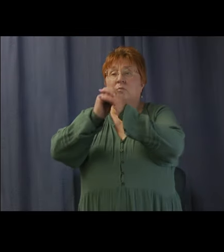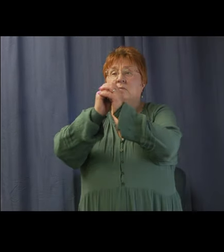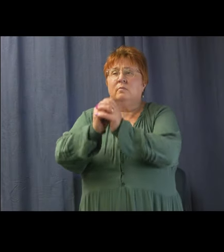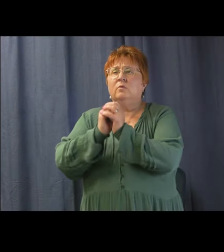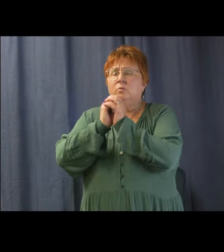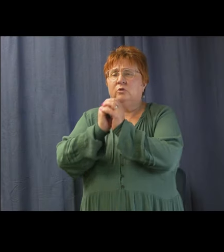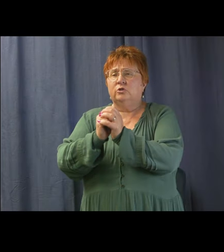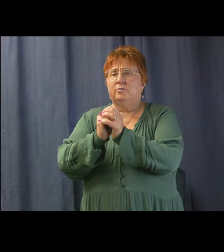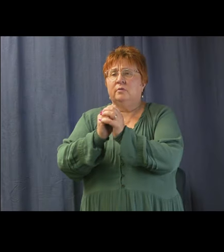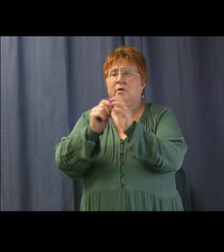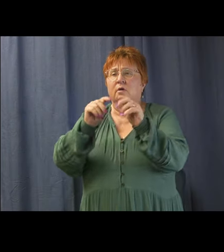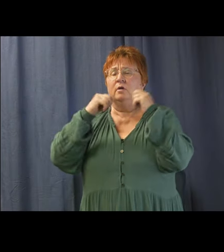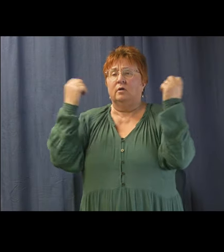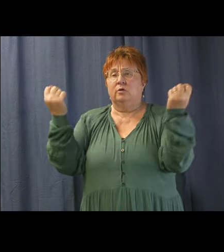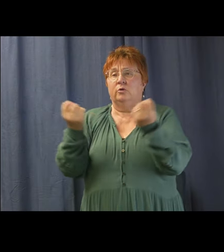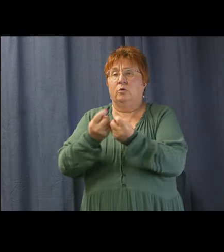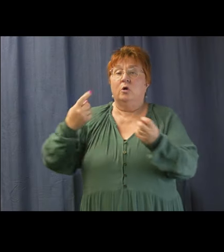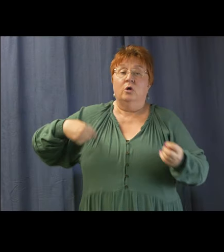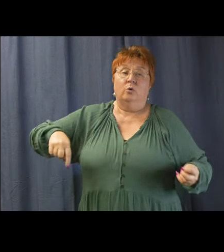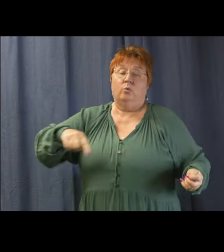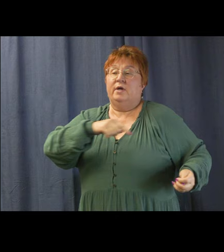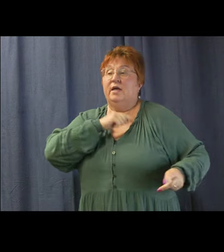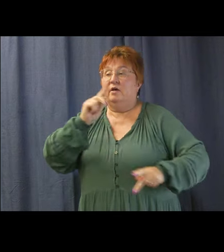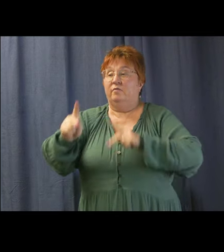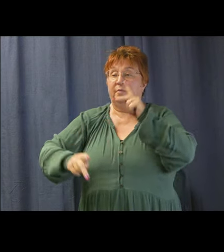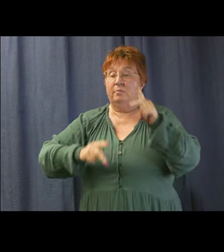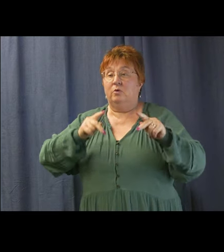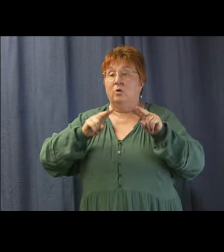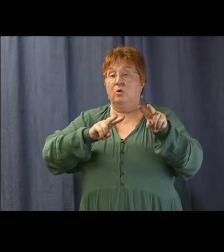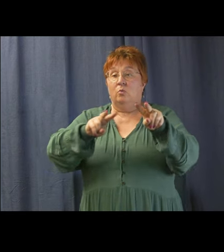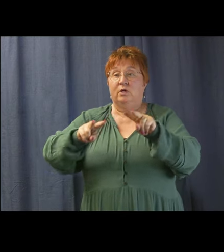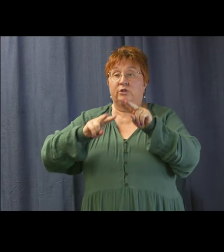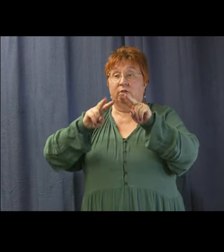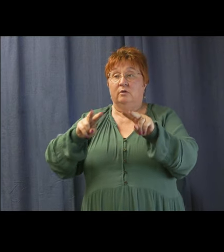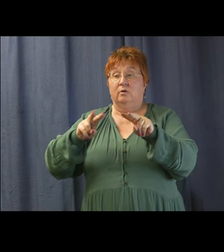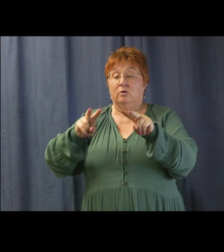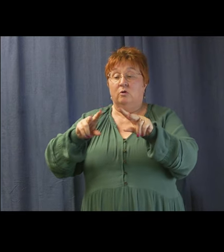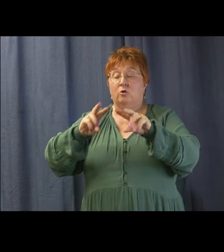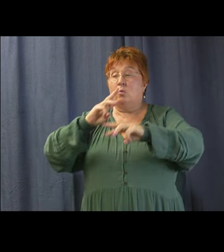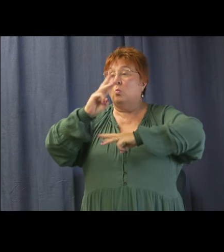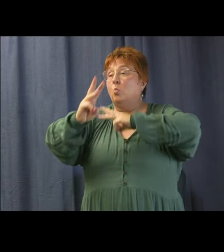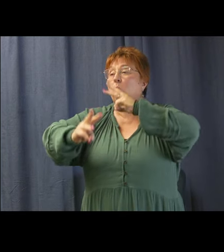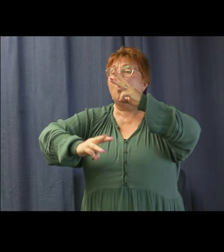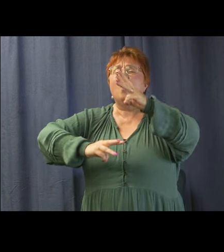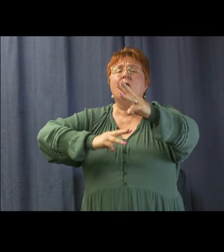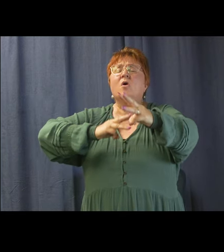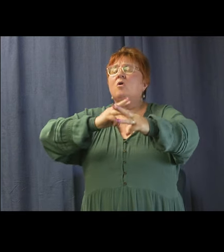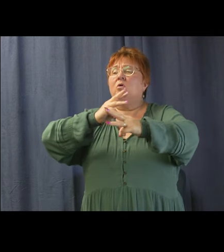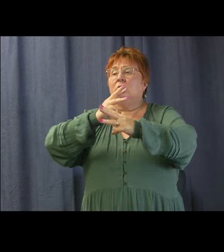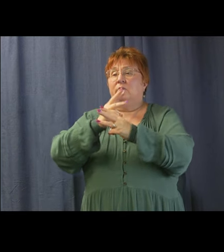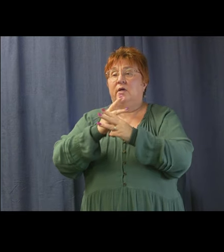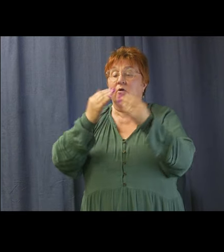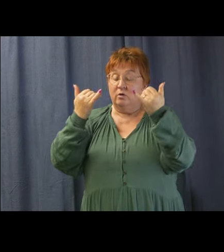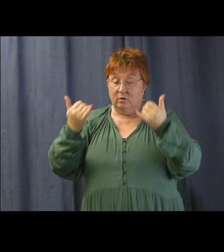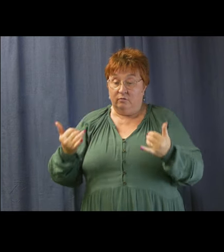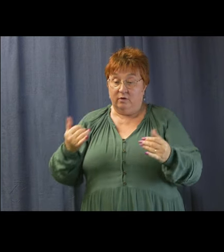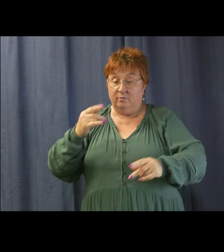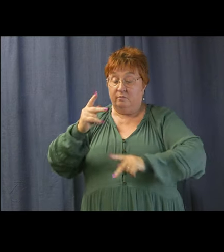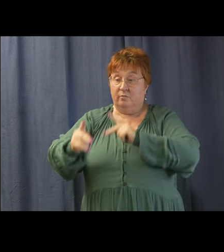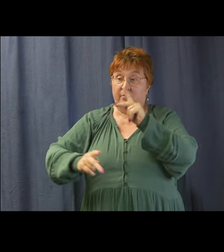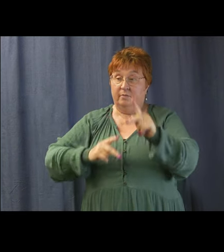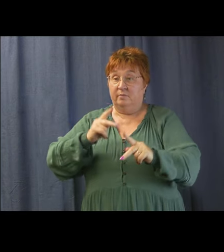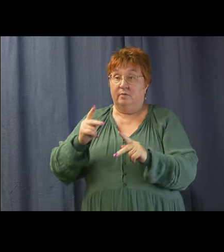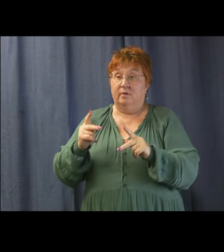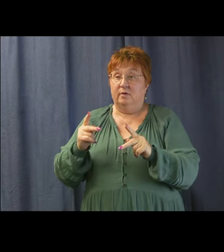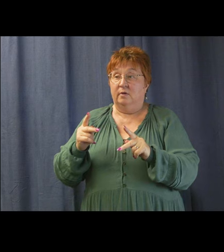I just want to mention that we have watching, get a load of this, around the world. Right now, we have people that